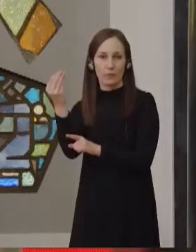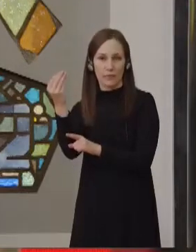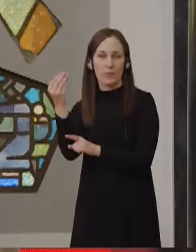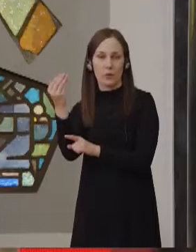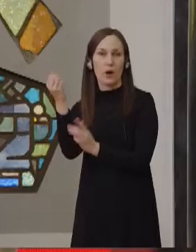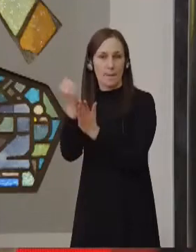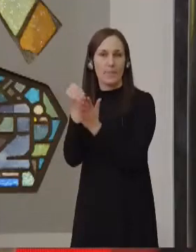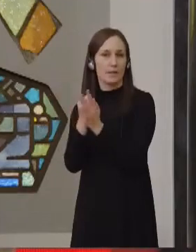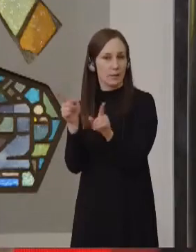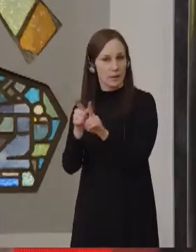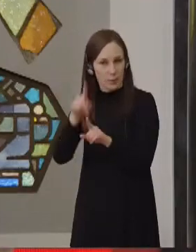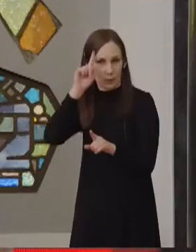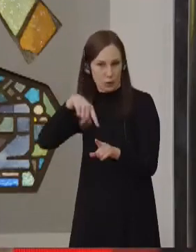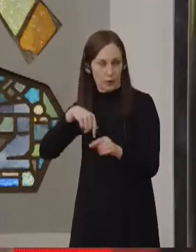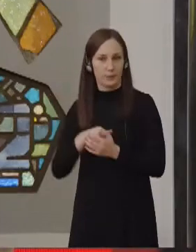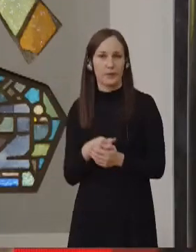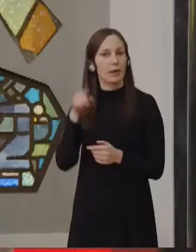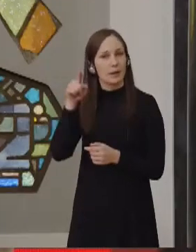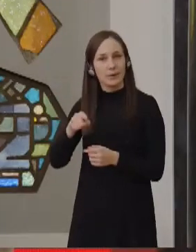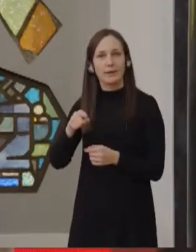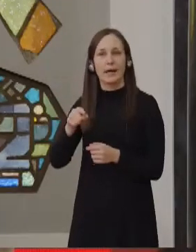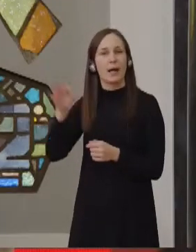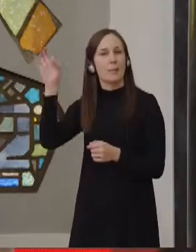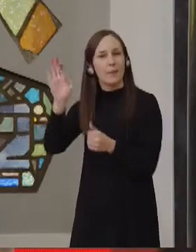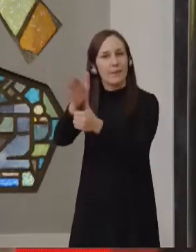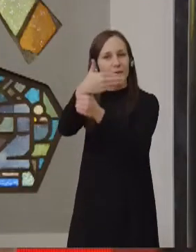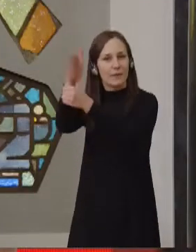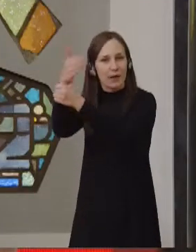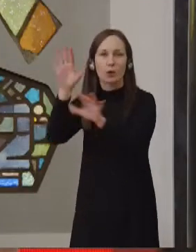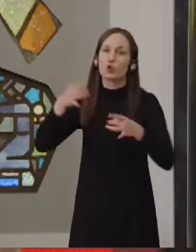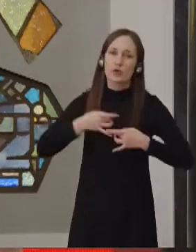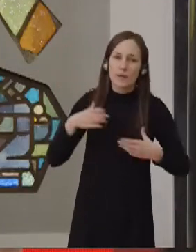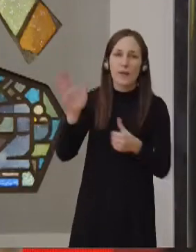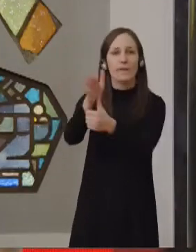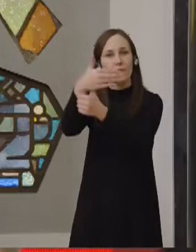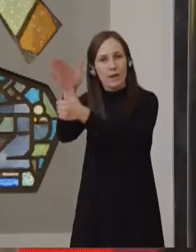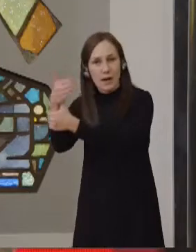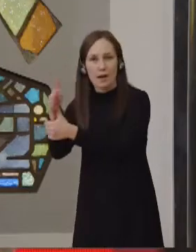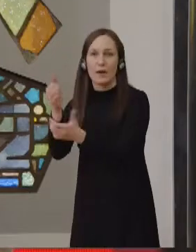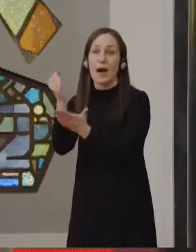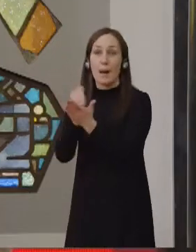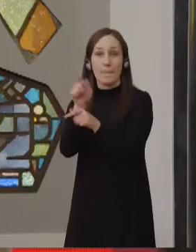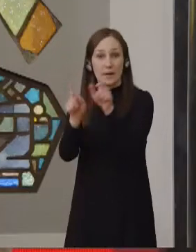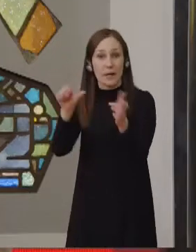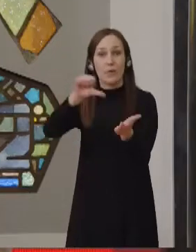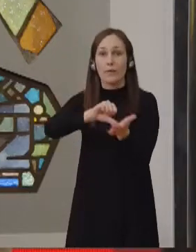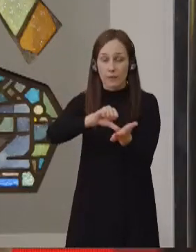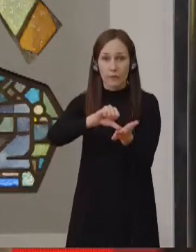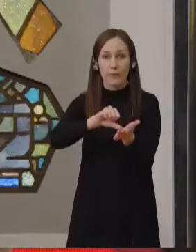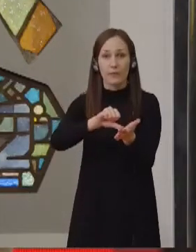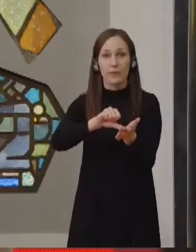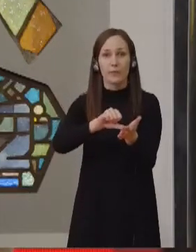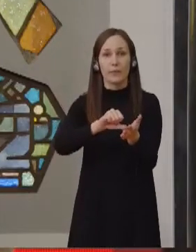and Transphobia. U.S. ambassadors participate in Pride marches, and our embassies work actively in support